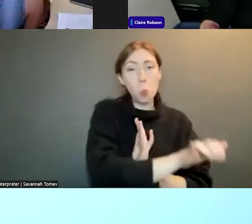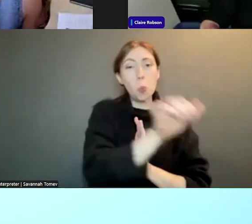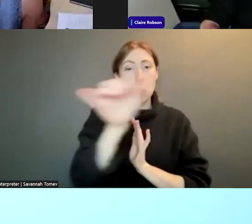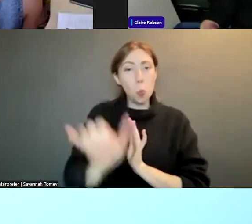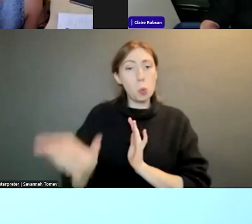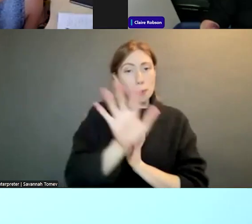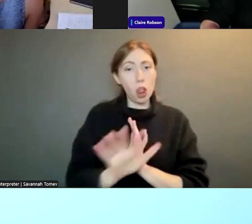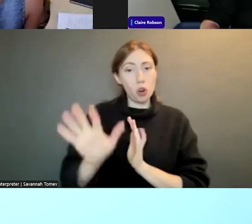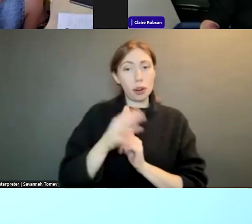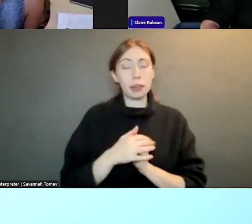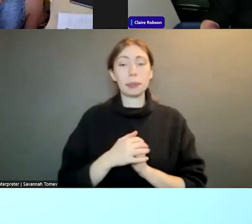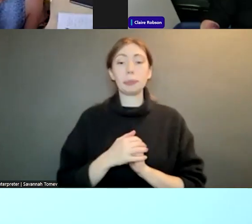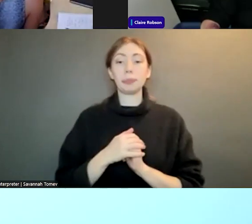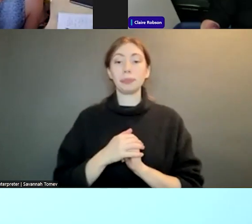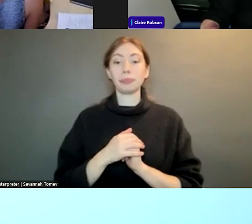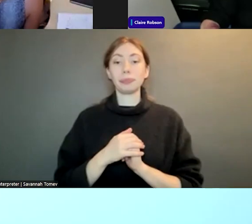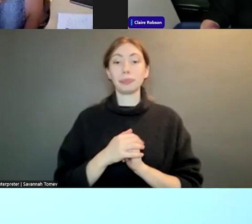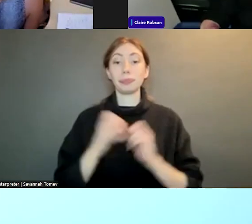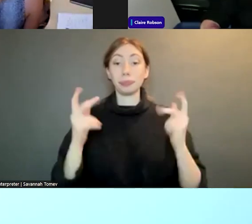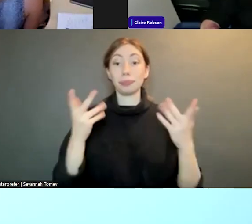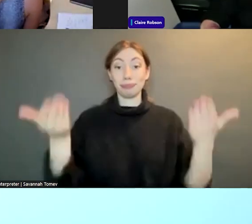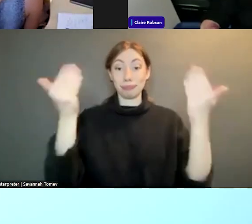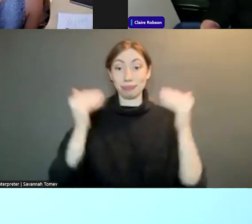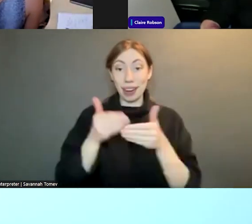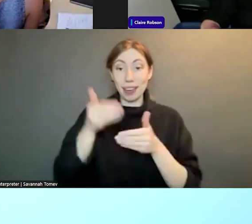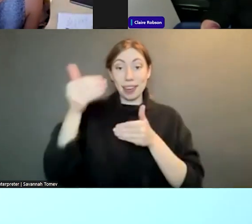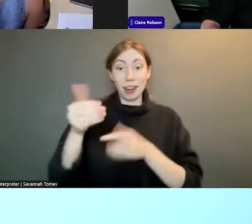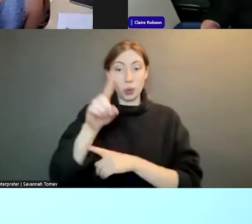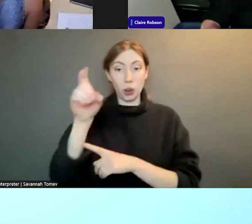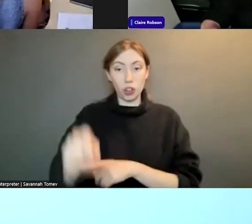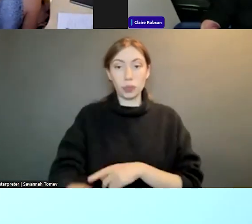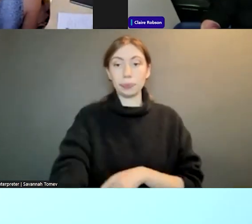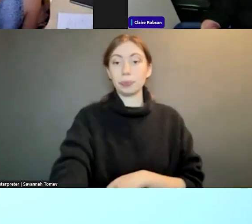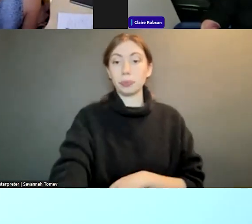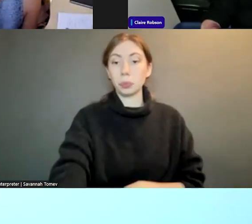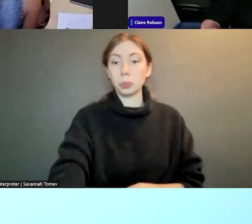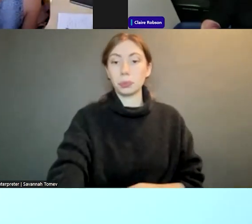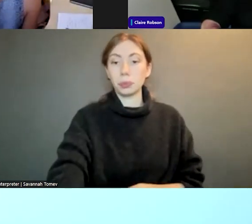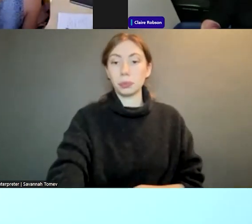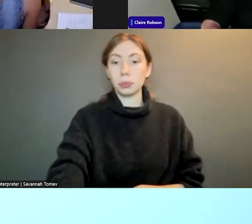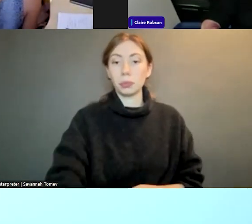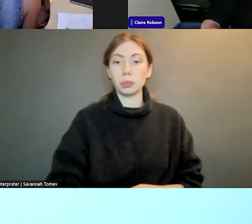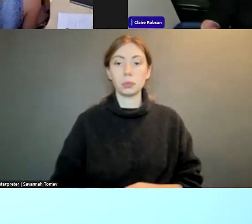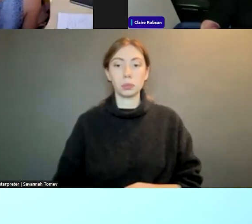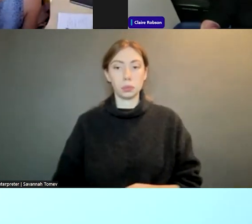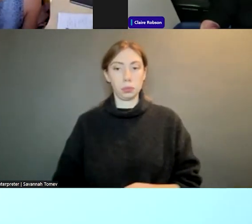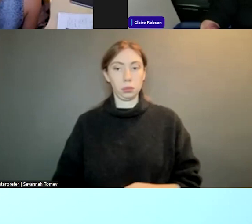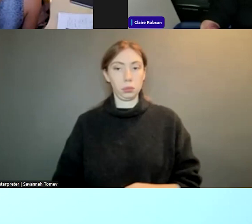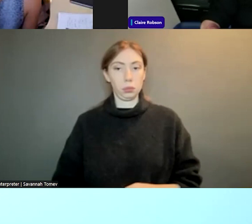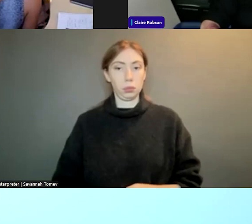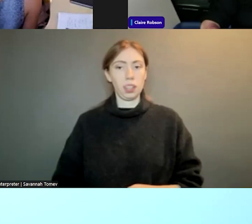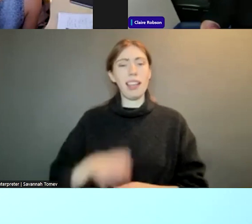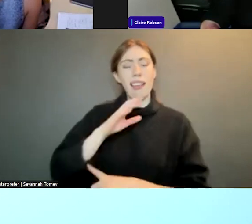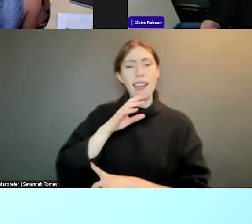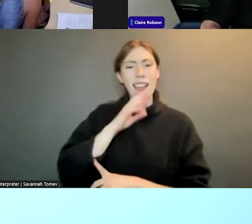Okay, I'm going to share the next question. One of our participants asks, what signs of elder abuse should we be looking out